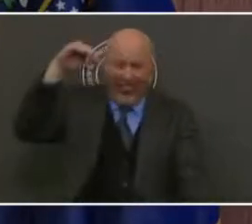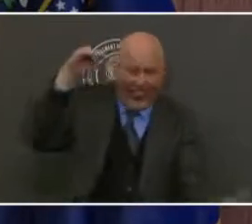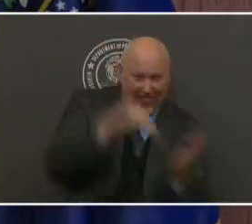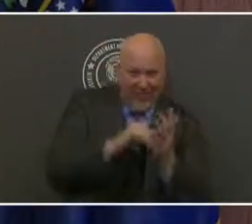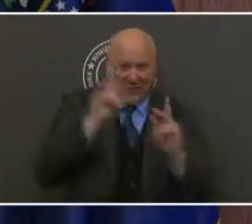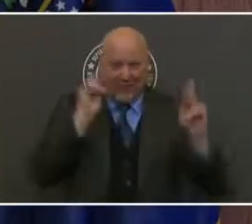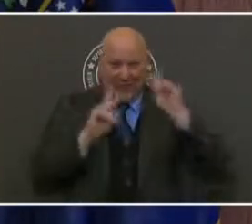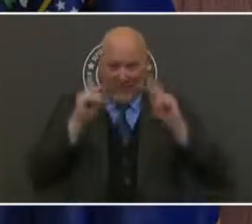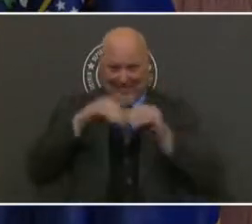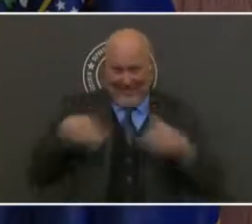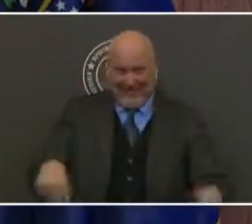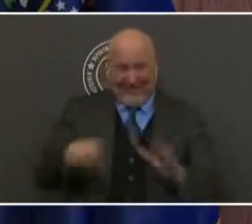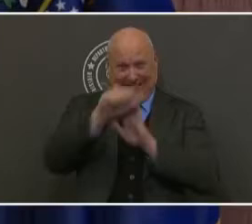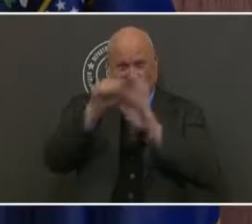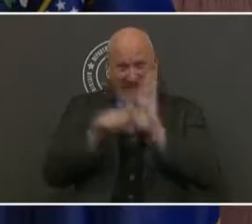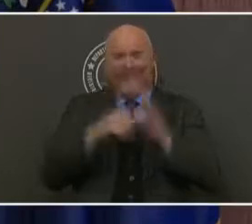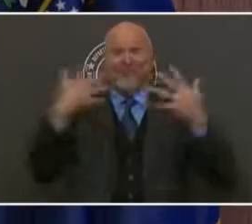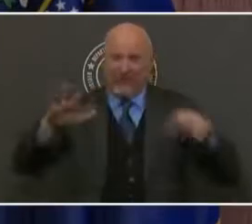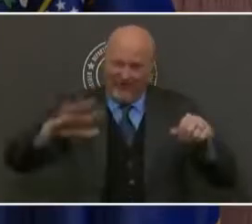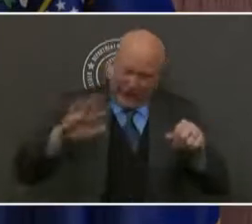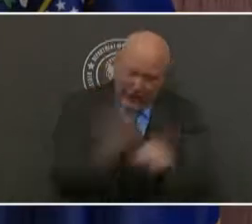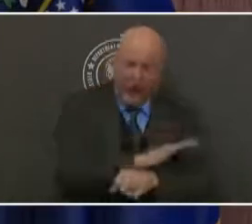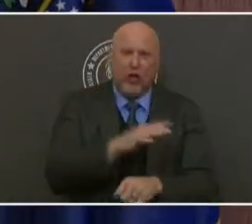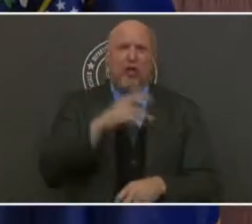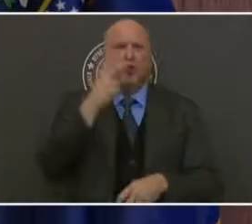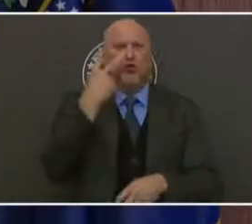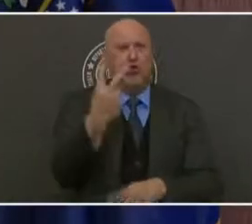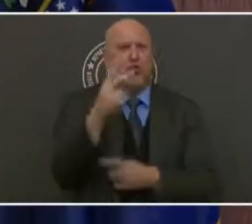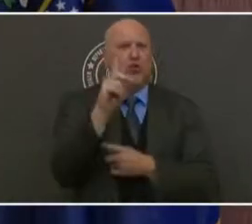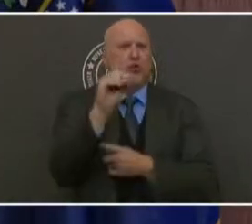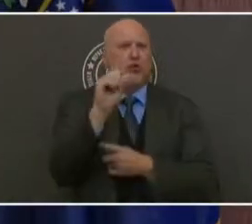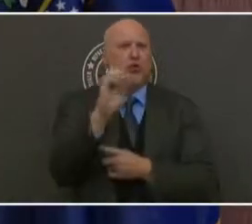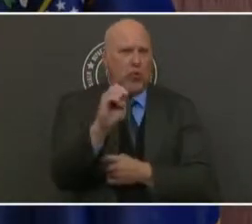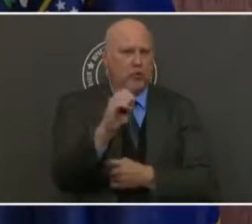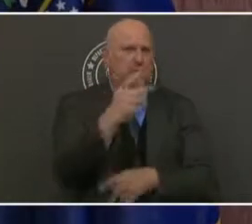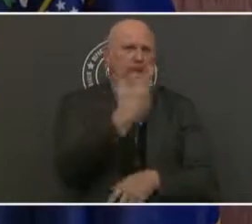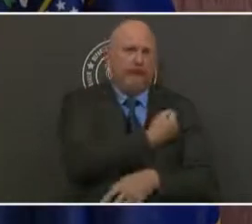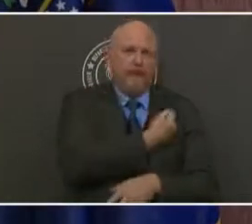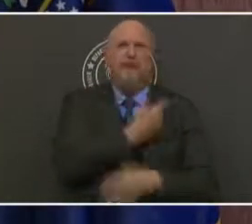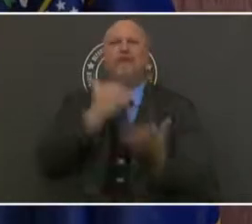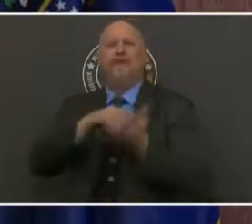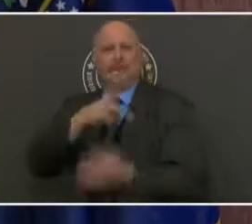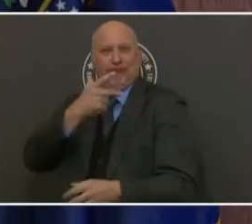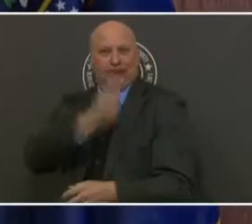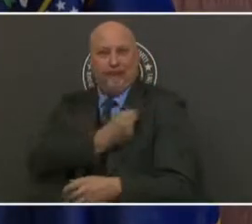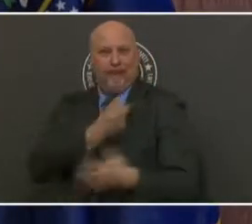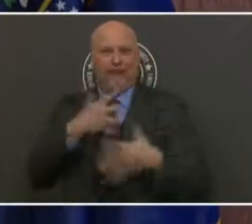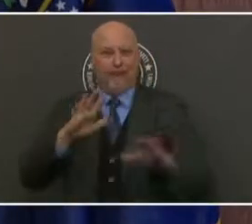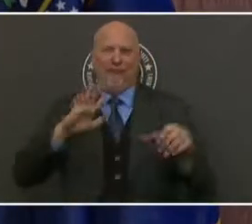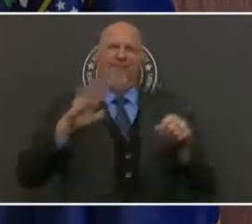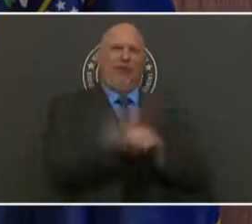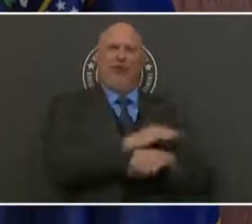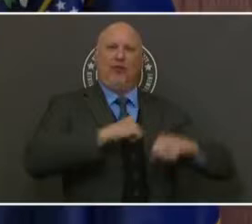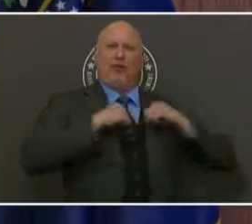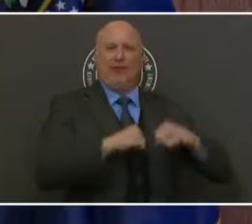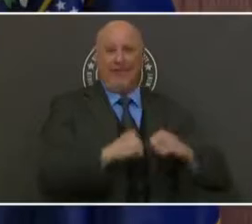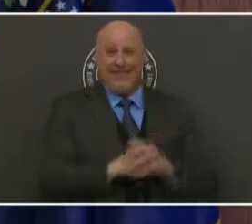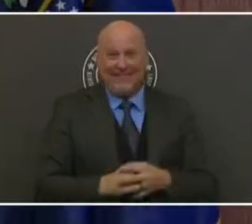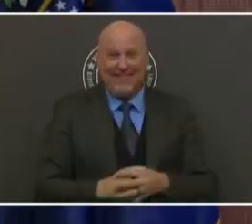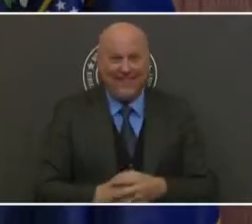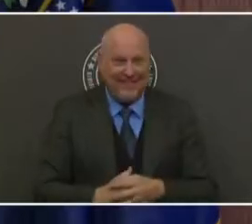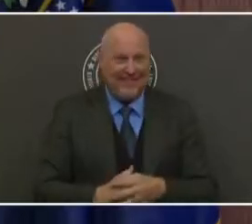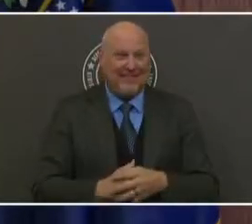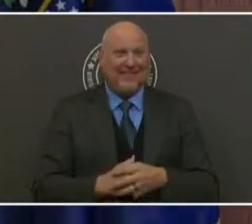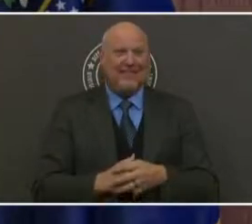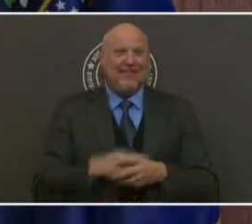second doses. This is a daily increase of 40,000 doses, over 40,000 doses doses since just yesterday. A week